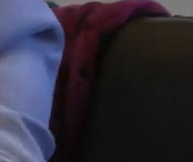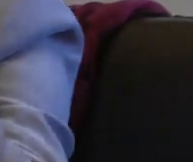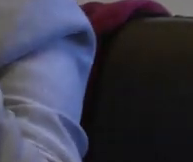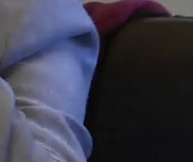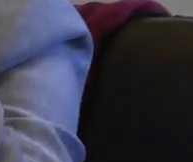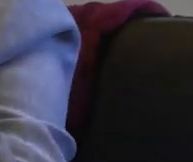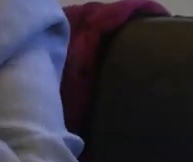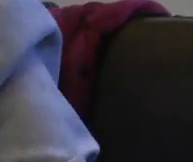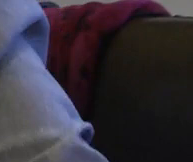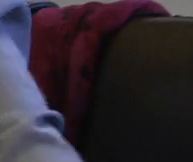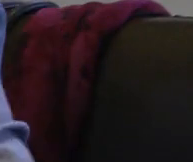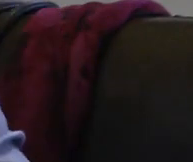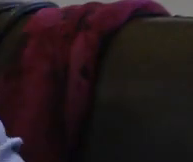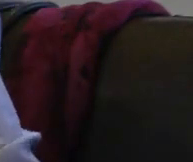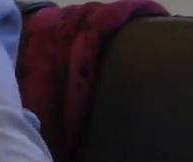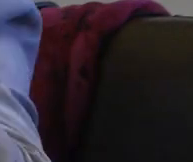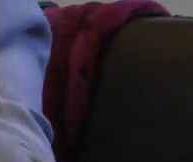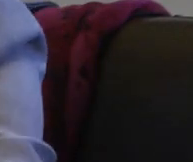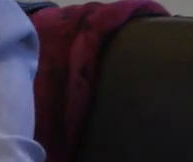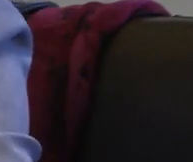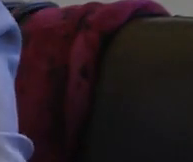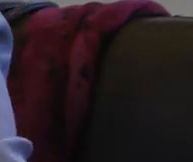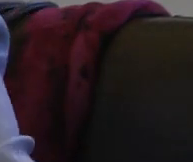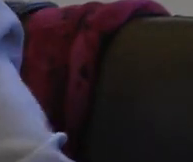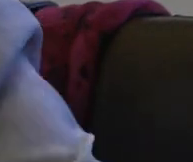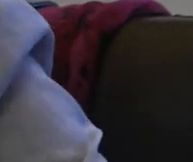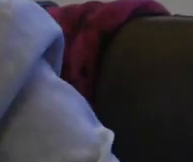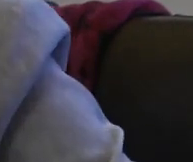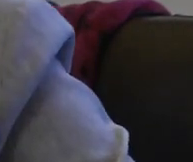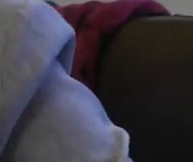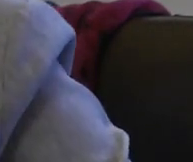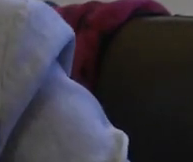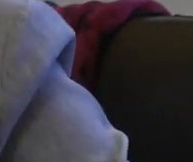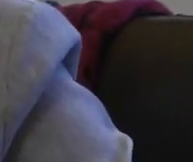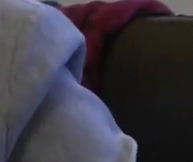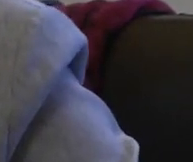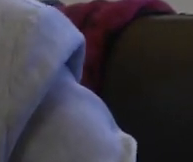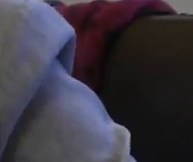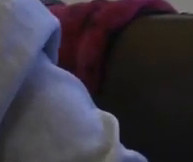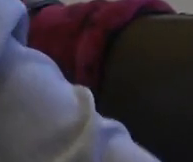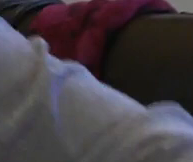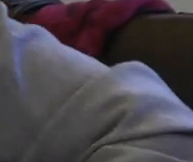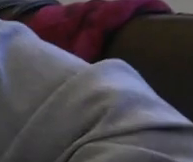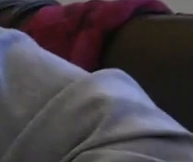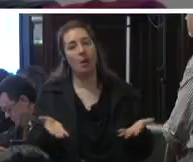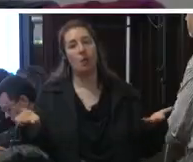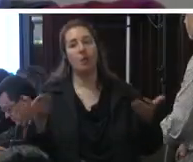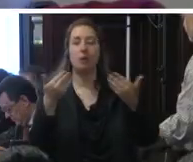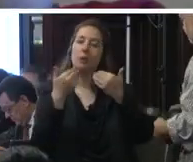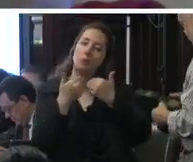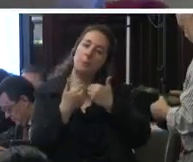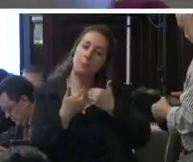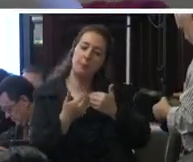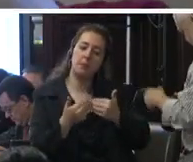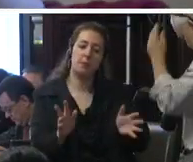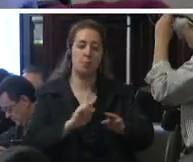officially good morning everyone we are now embarking on our second hearing this